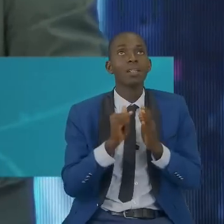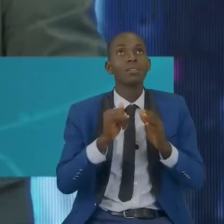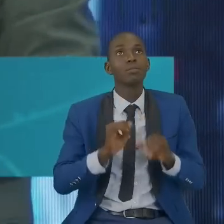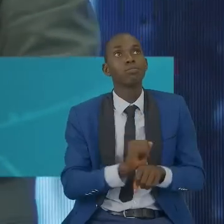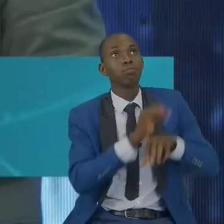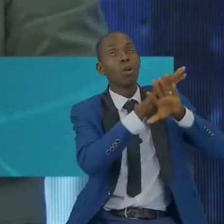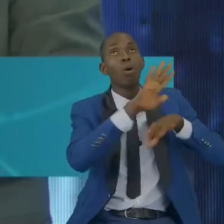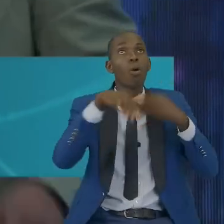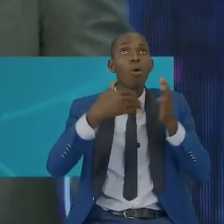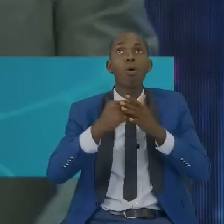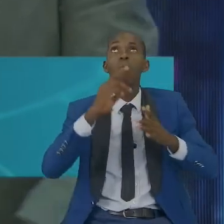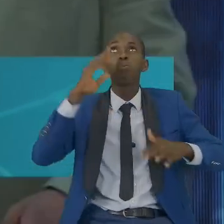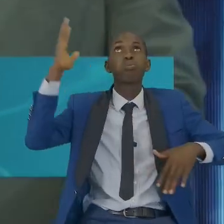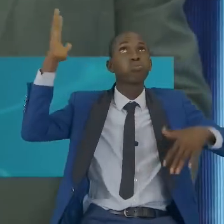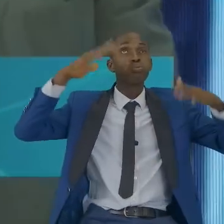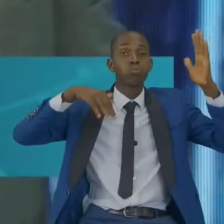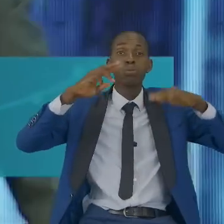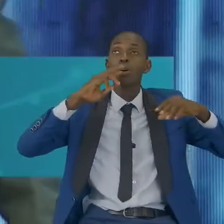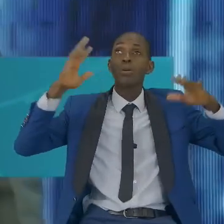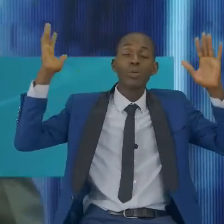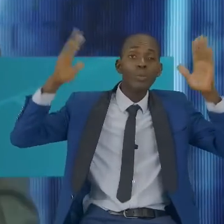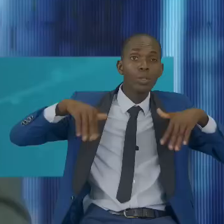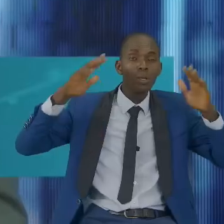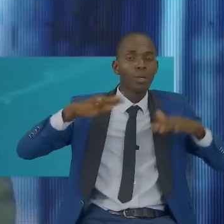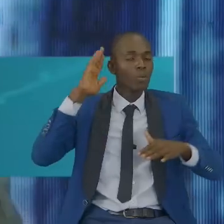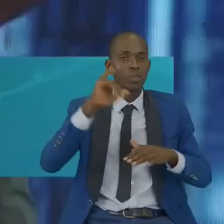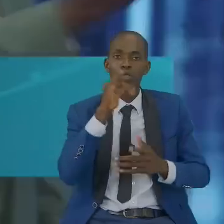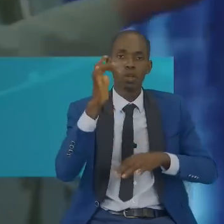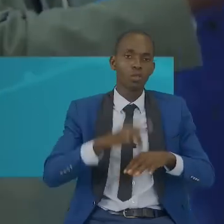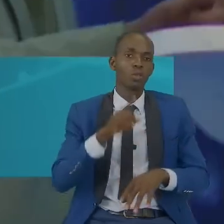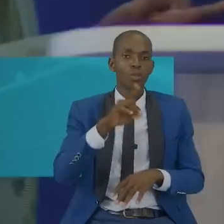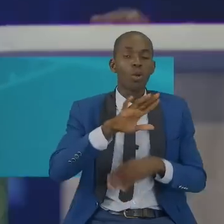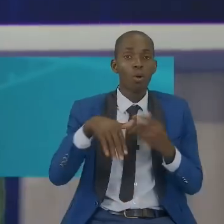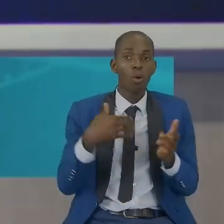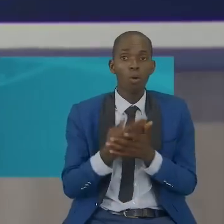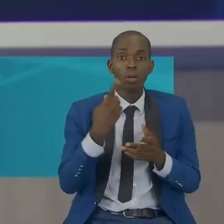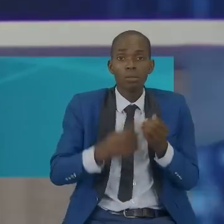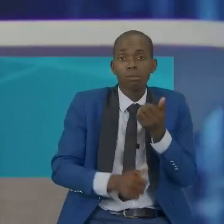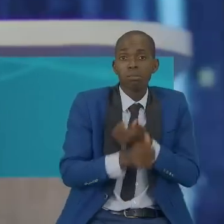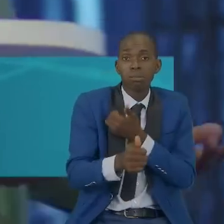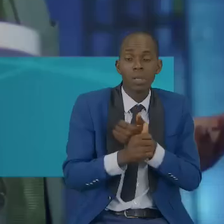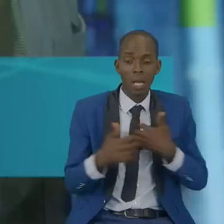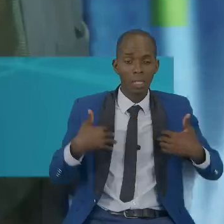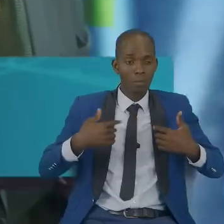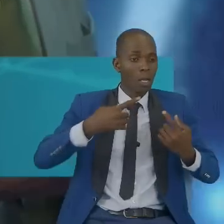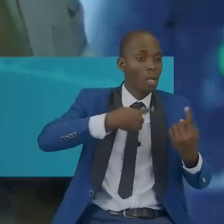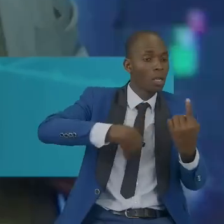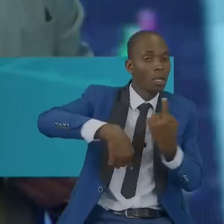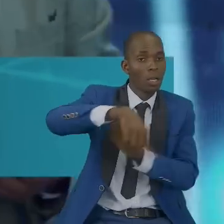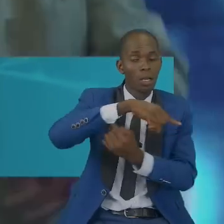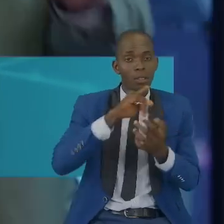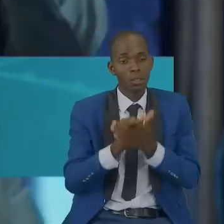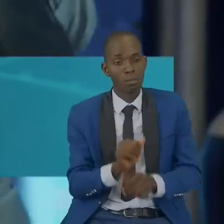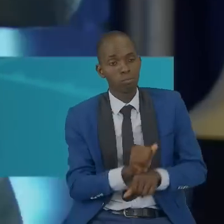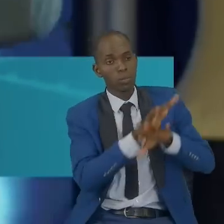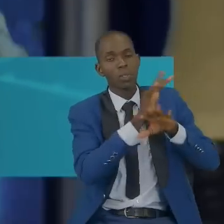falling will not affect you. All the wild animals around that cave will not affect